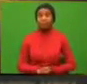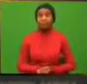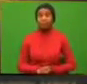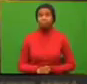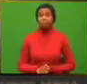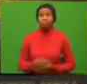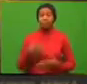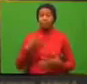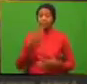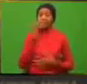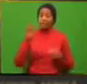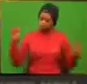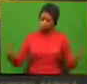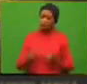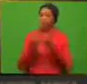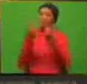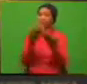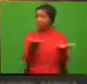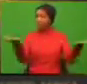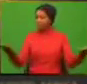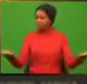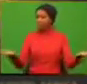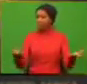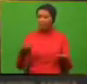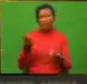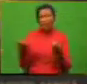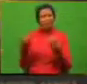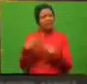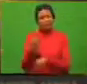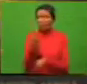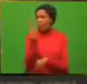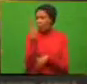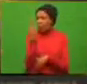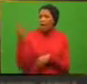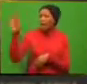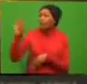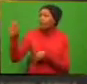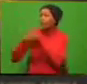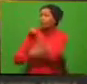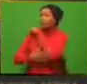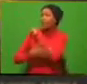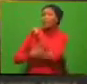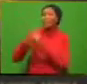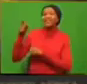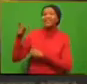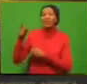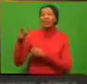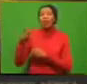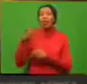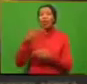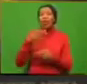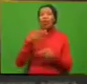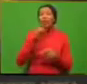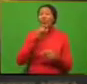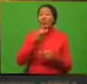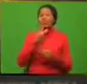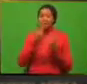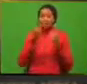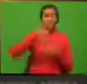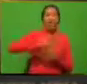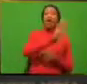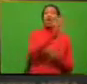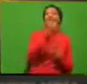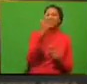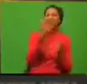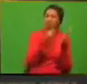I challenge you to tell me a single country in Europe which is governed by African law. A